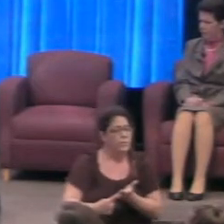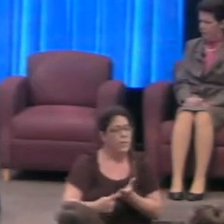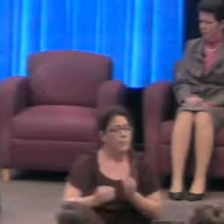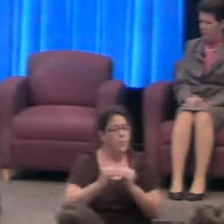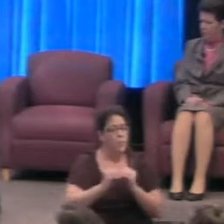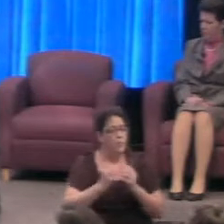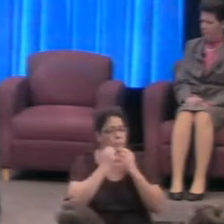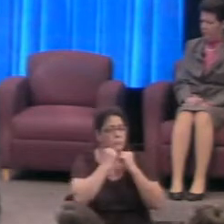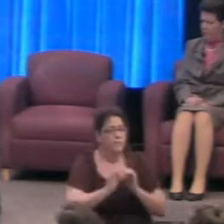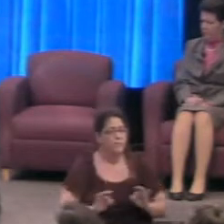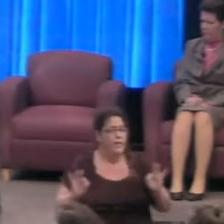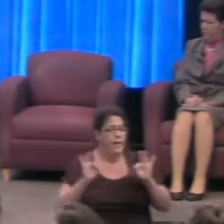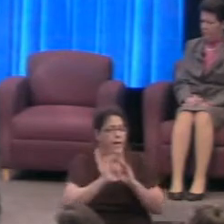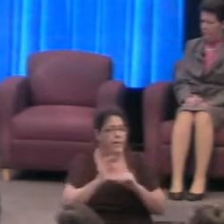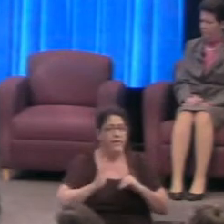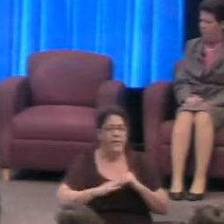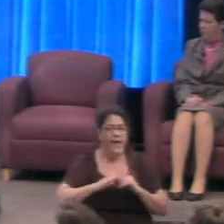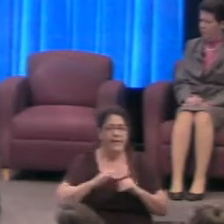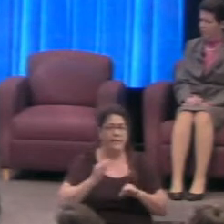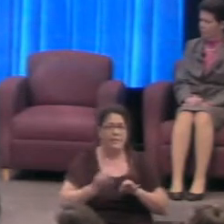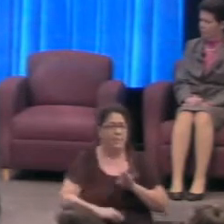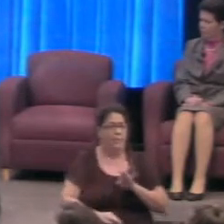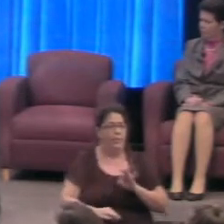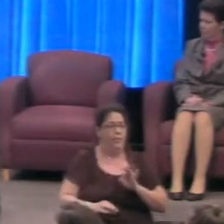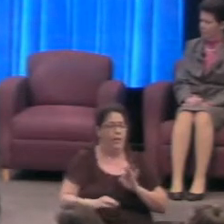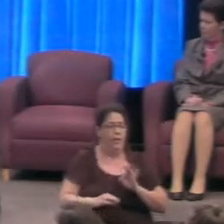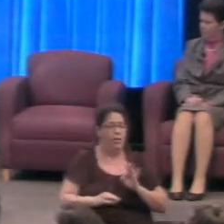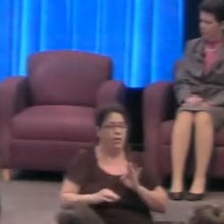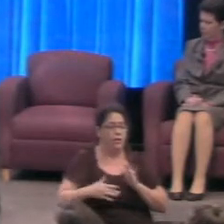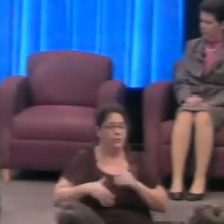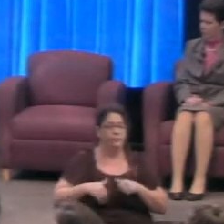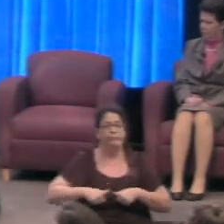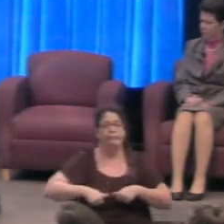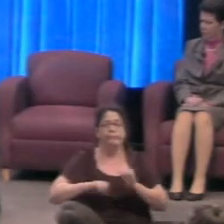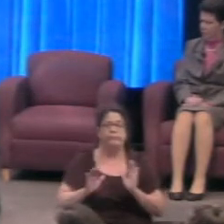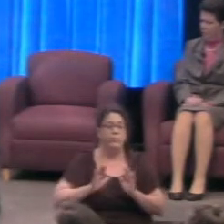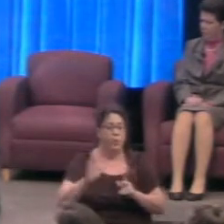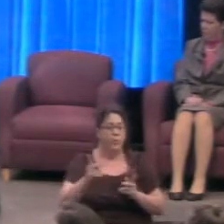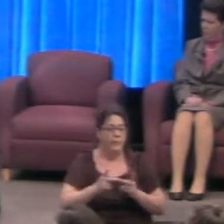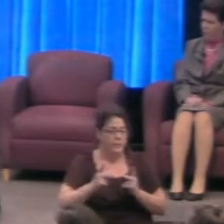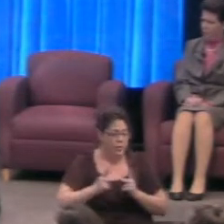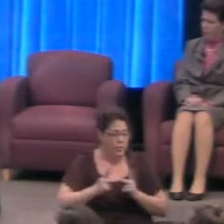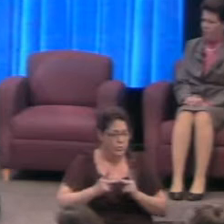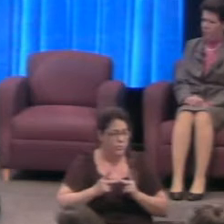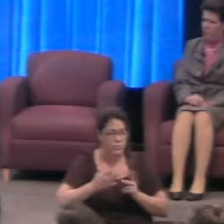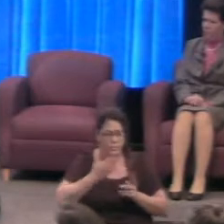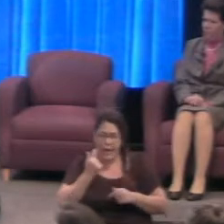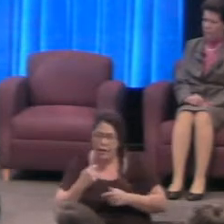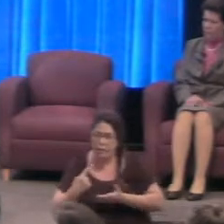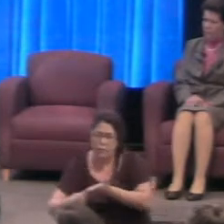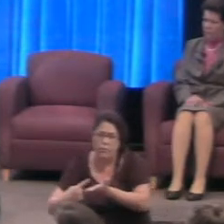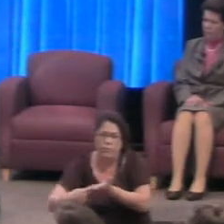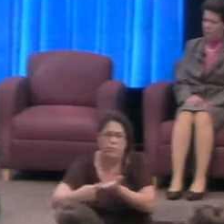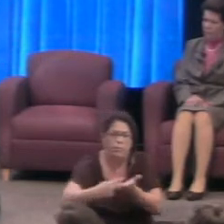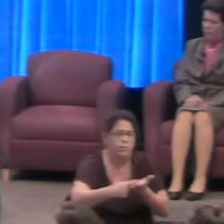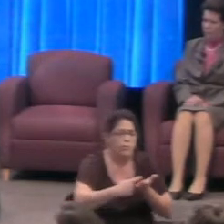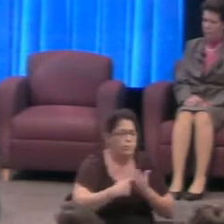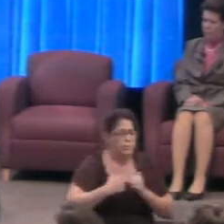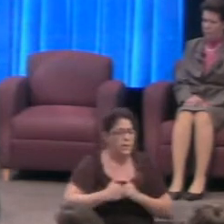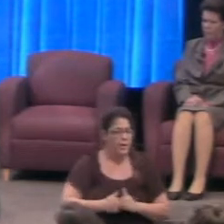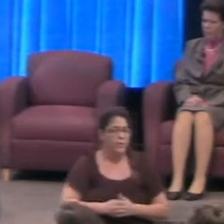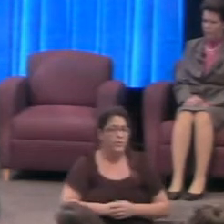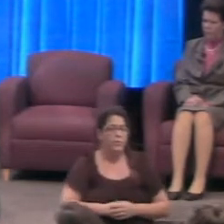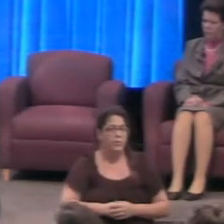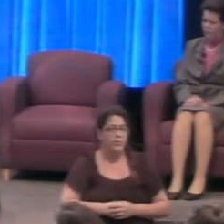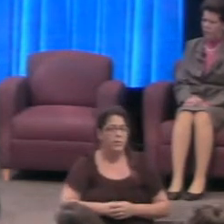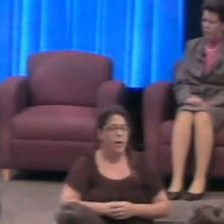important than simply advocating your position. Wow. Yet another example of a